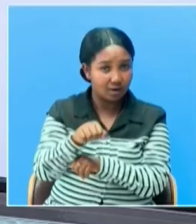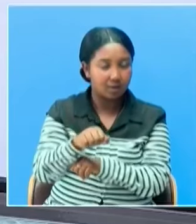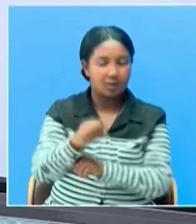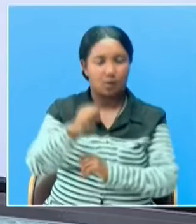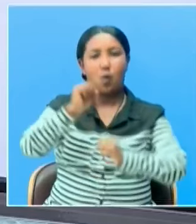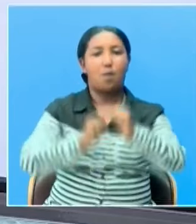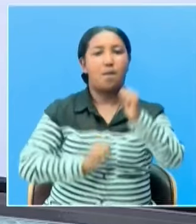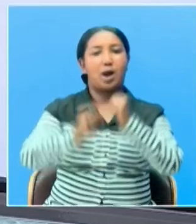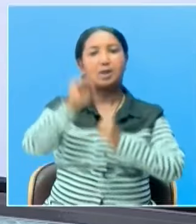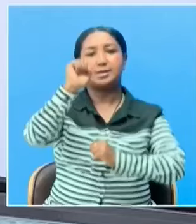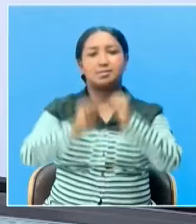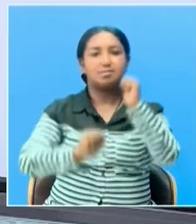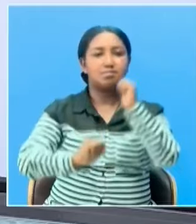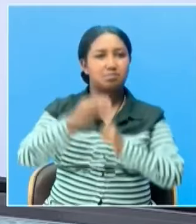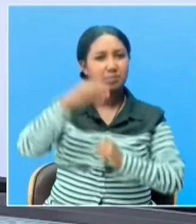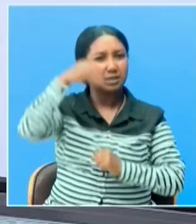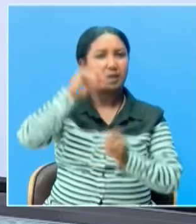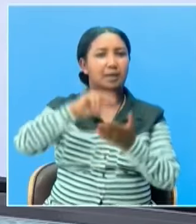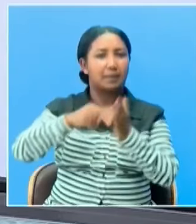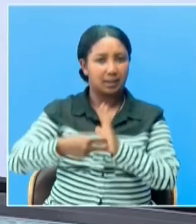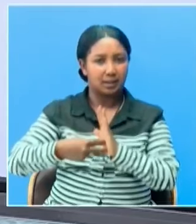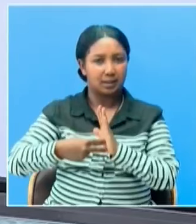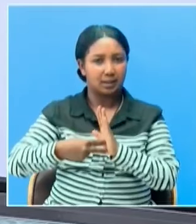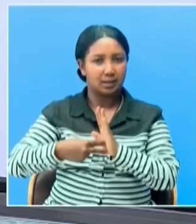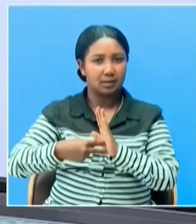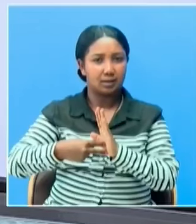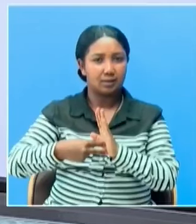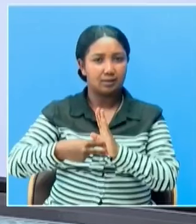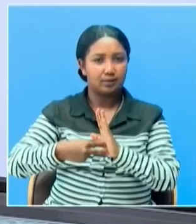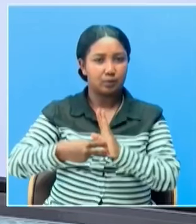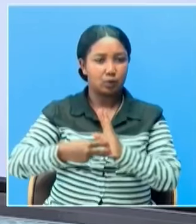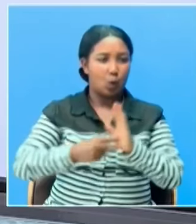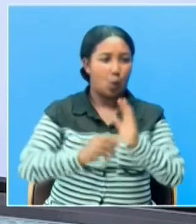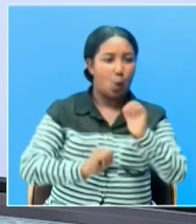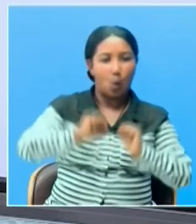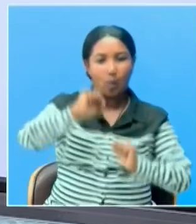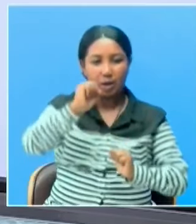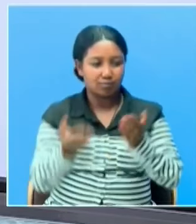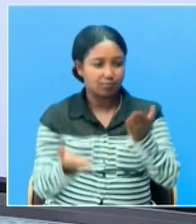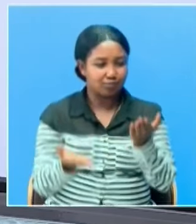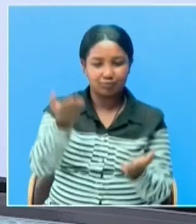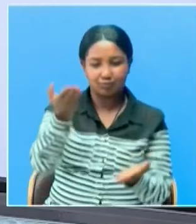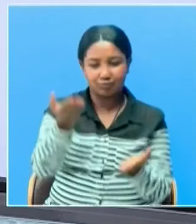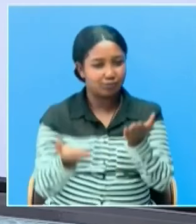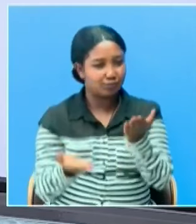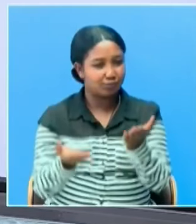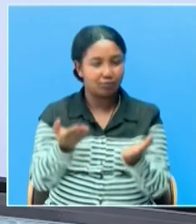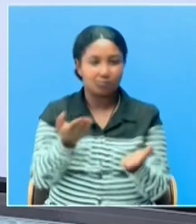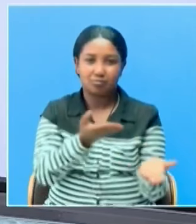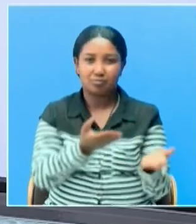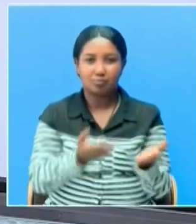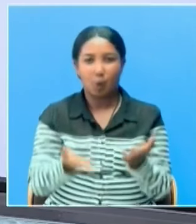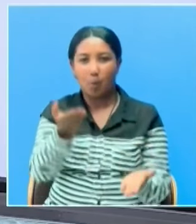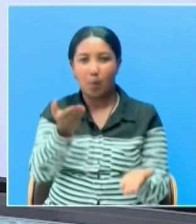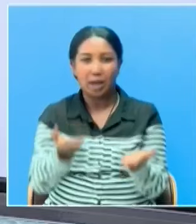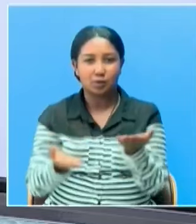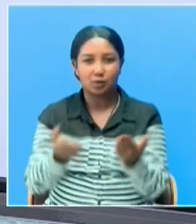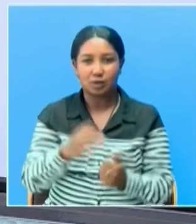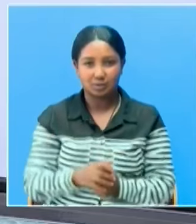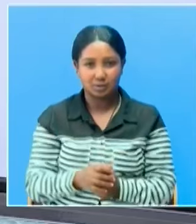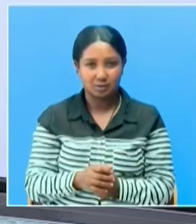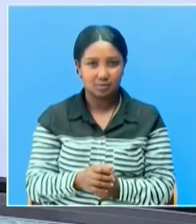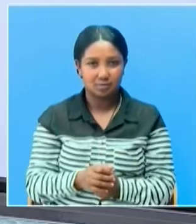Degrees of comparison means comparing something based on their degree.